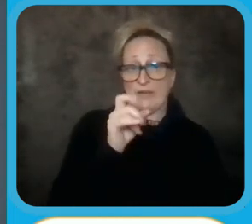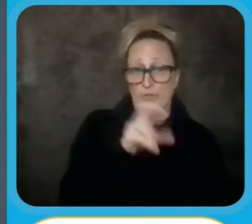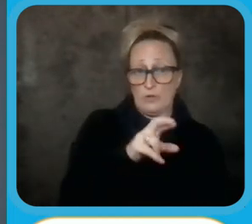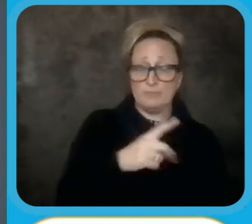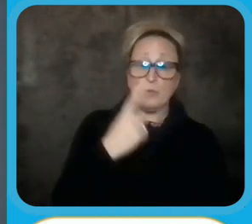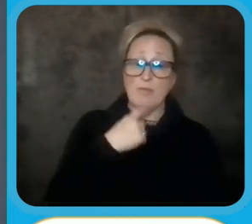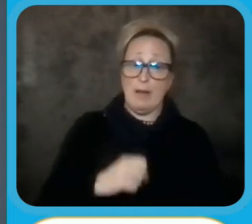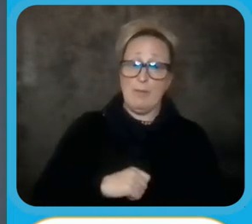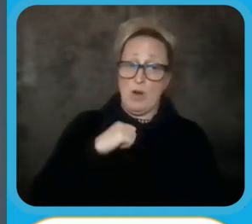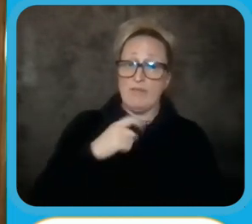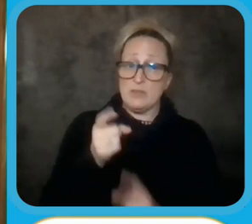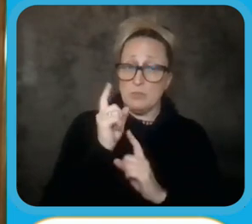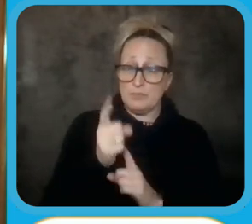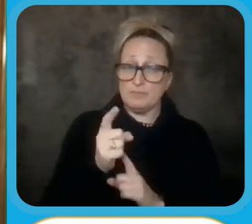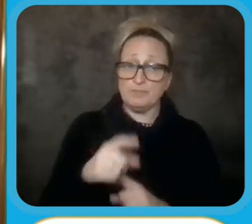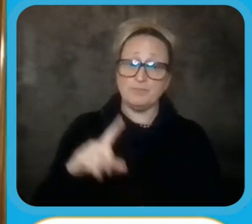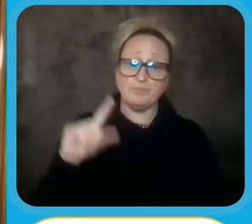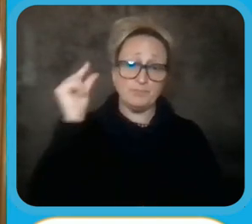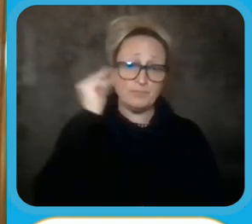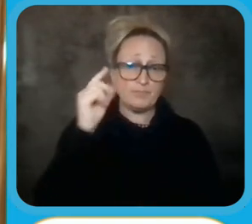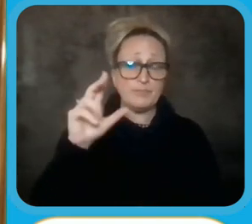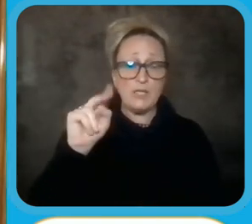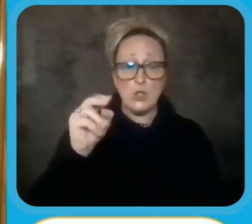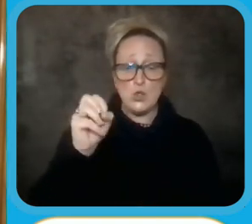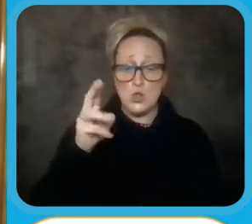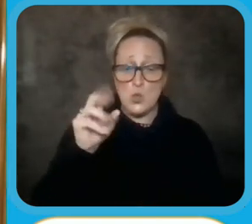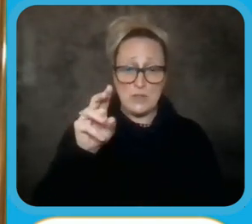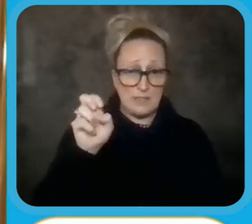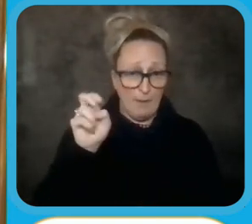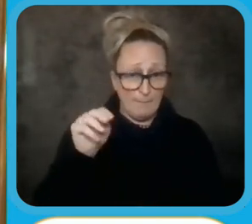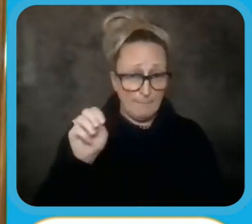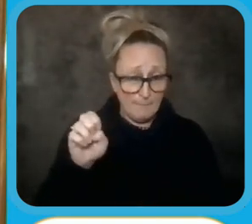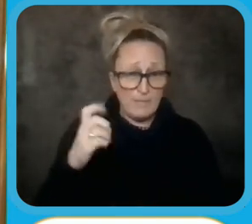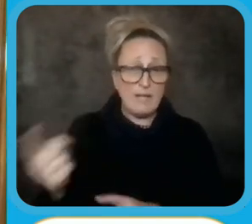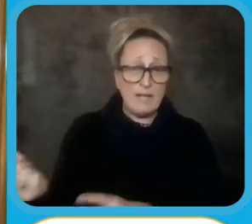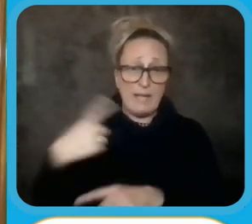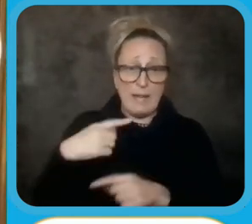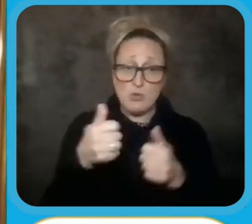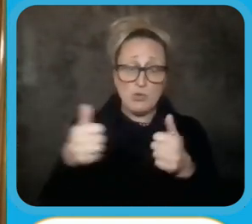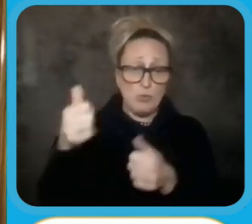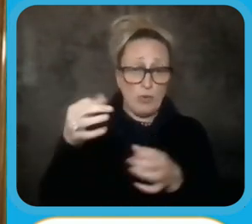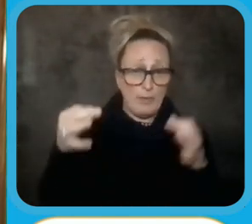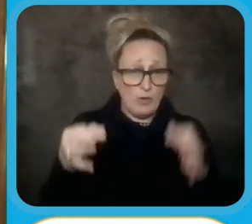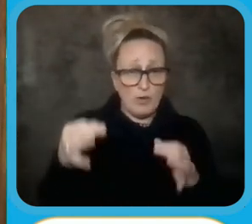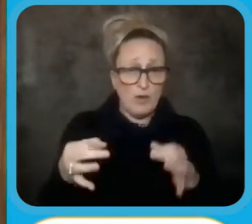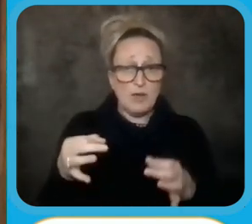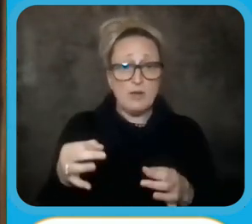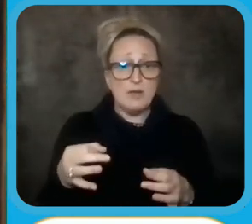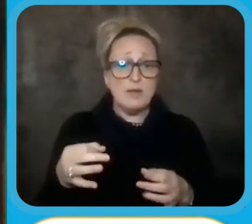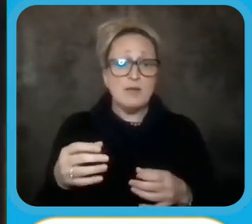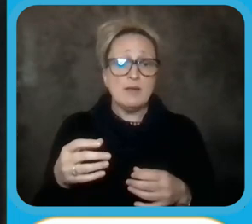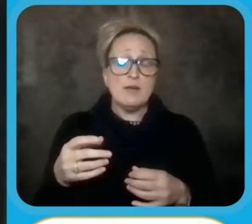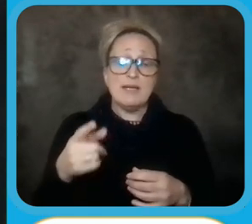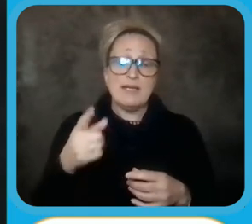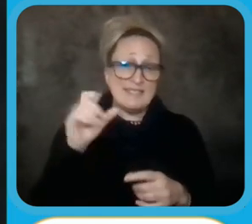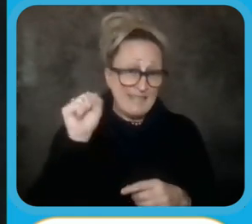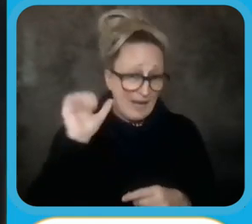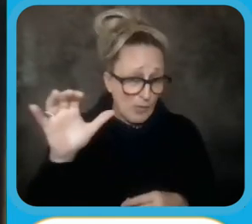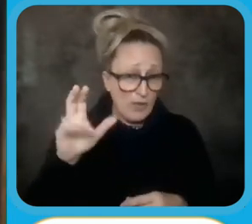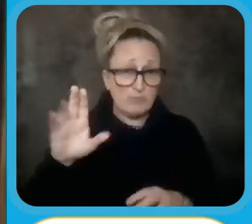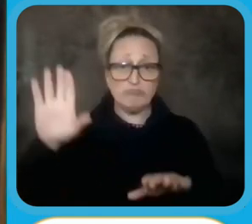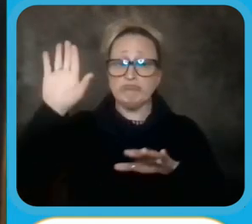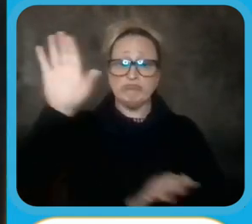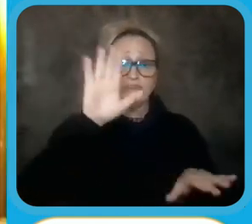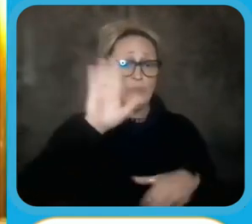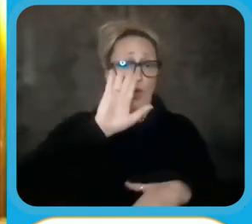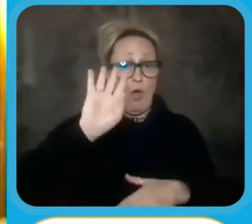moments was when Governor Gavin Newsom came to the Supreme Court Old Chambers in Sacramento and swore in all four